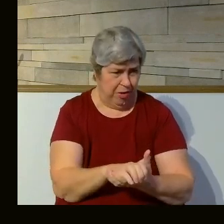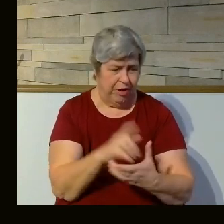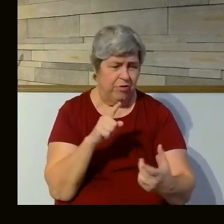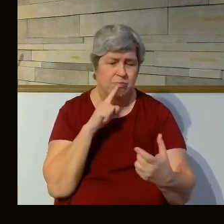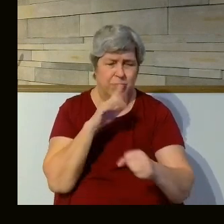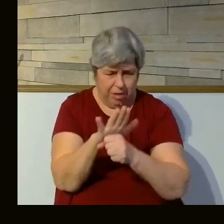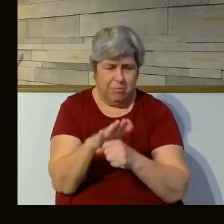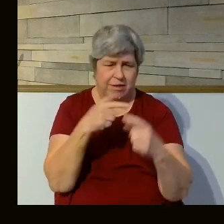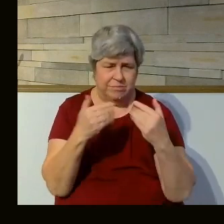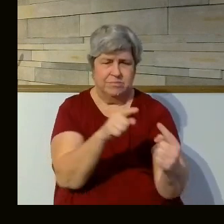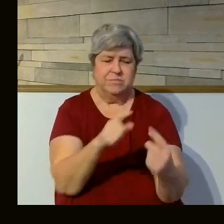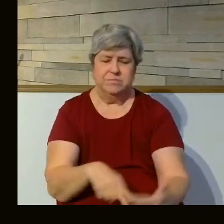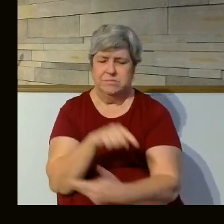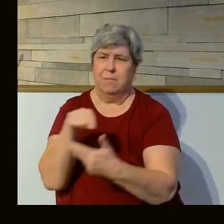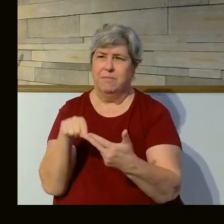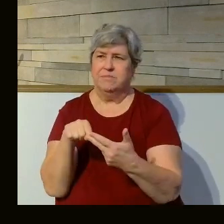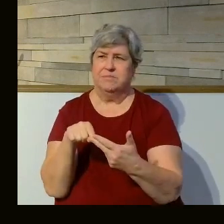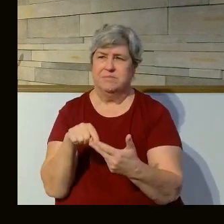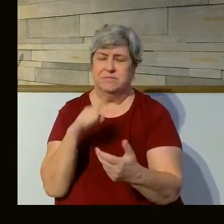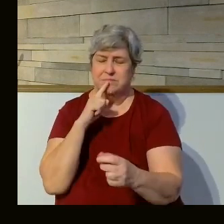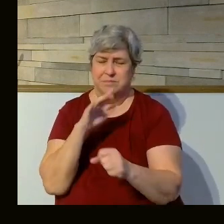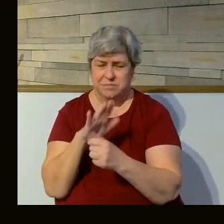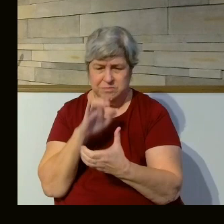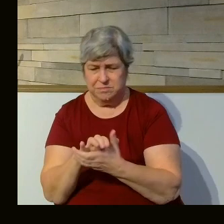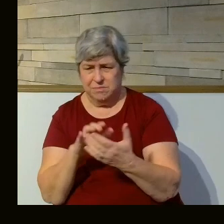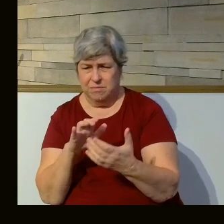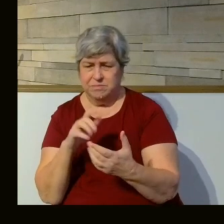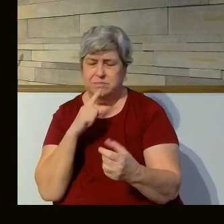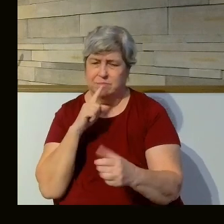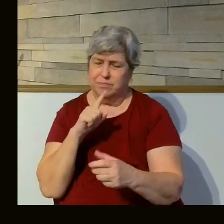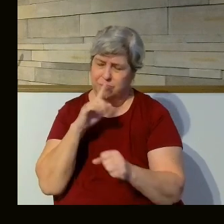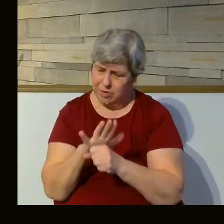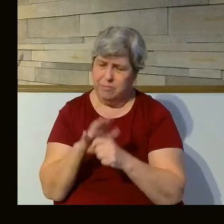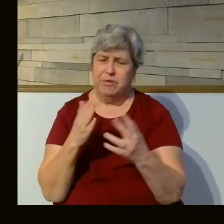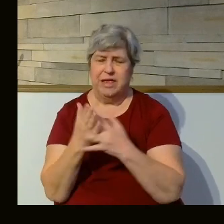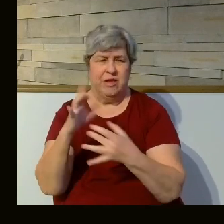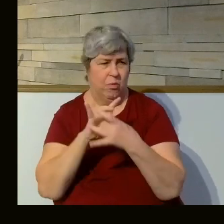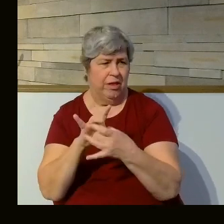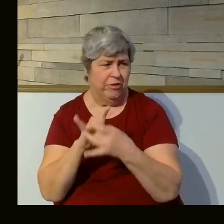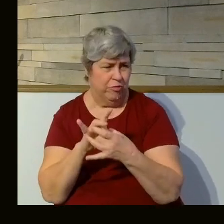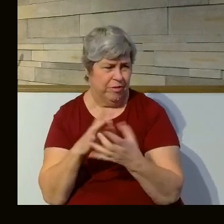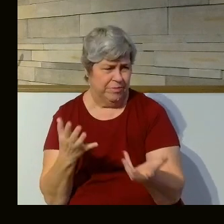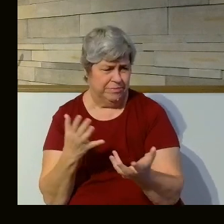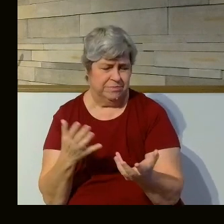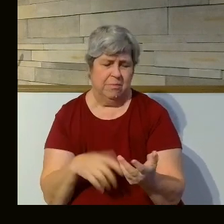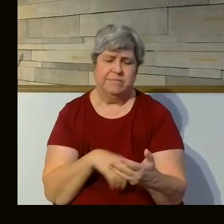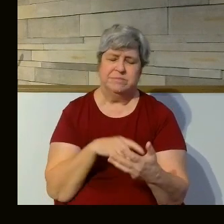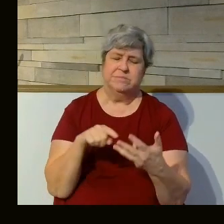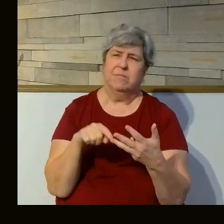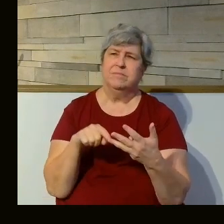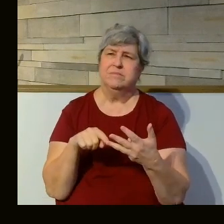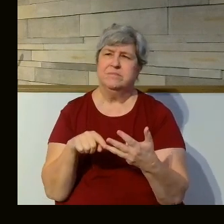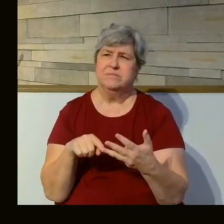31 and 32. And then the next point is going to be what's commitment in relationships. All right, that's verses 33 through 37. That's the oaths.